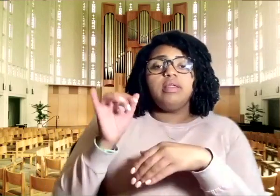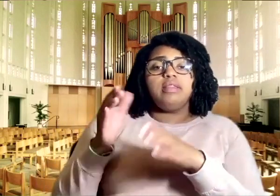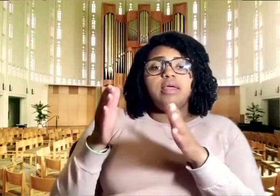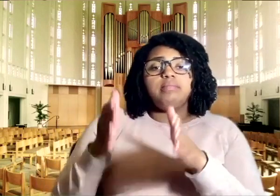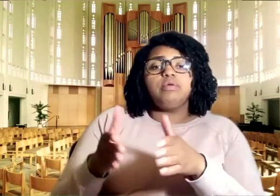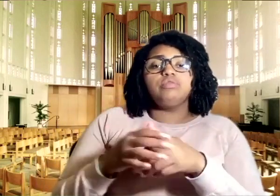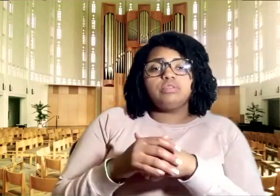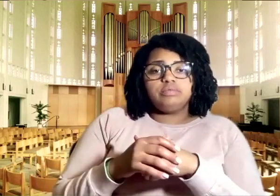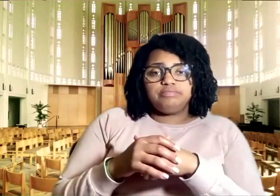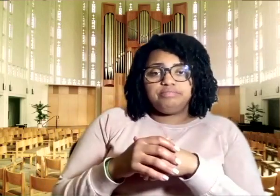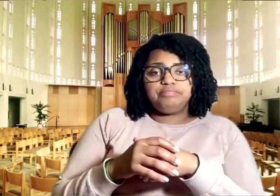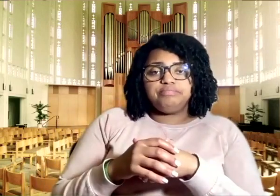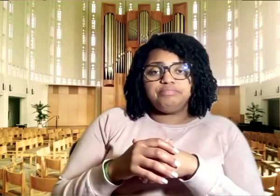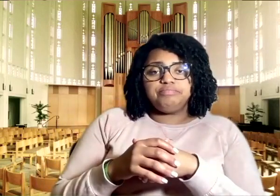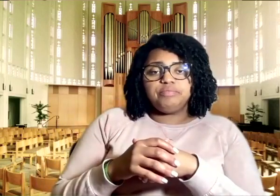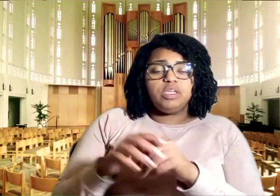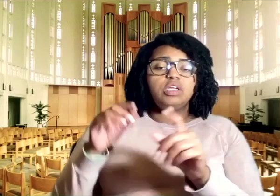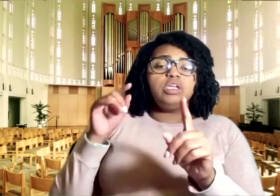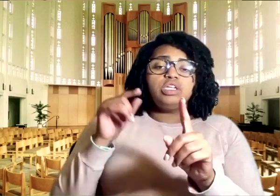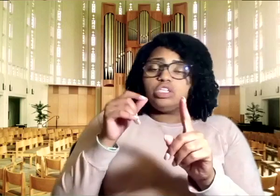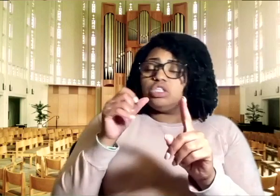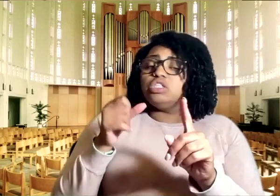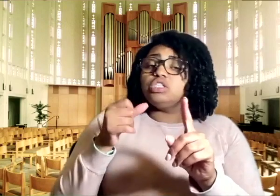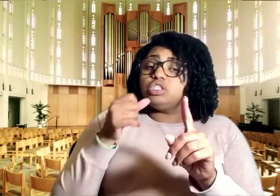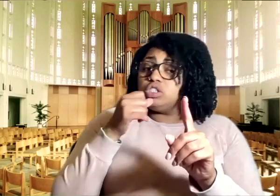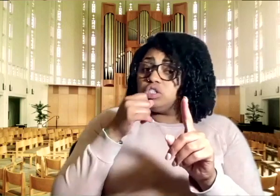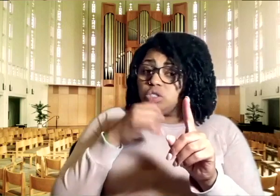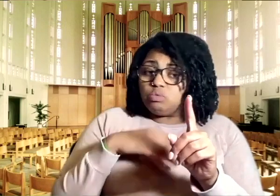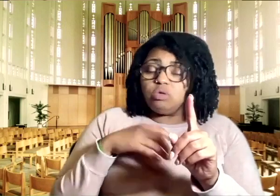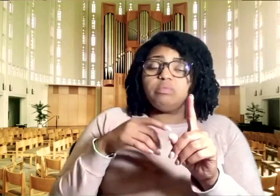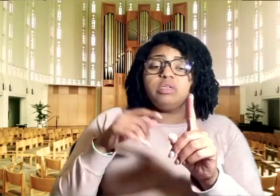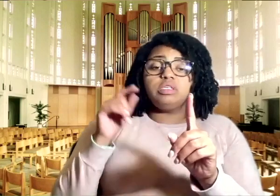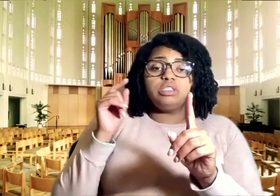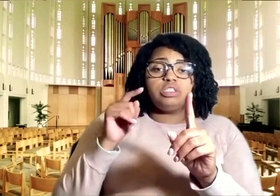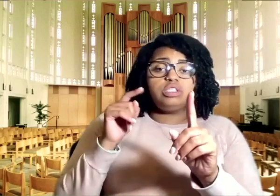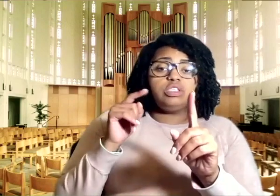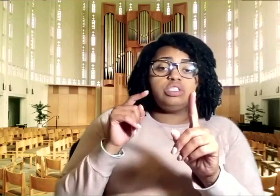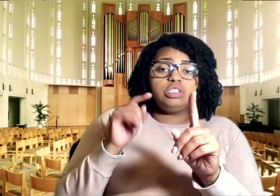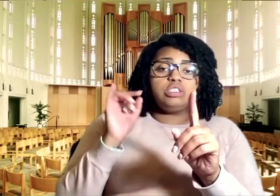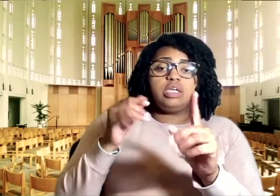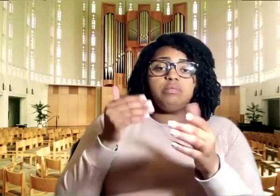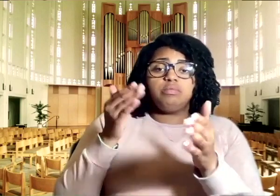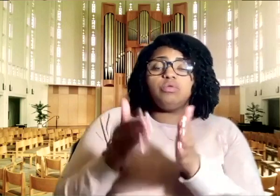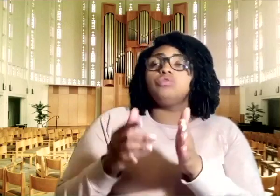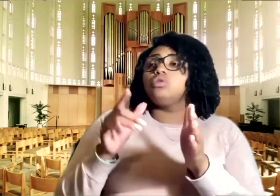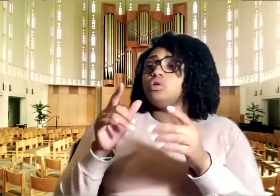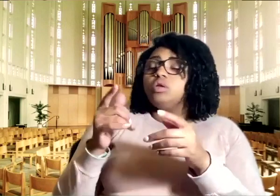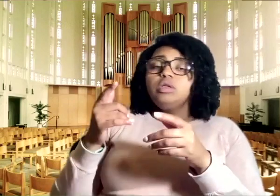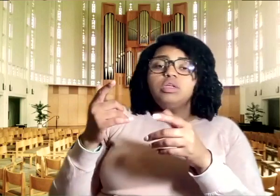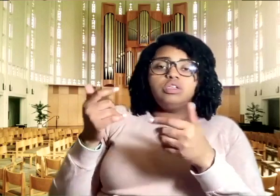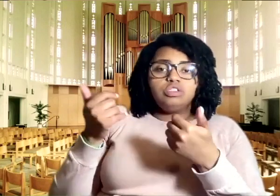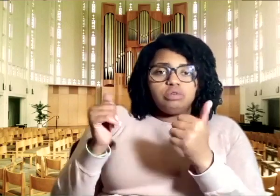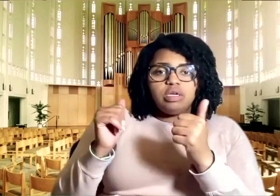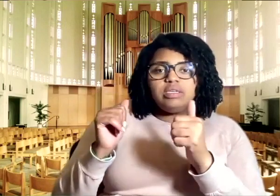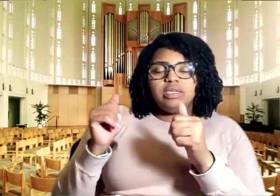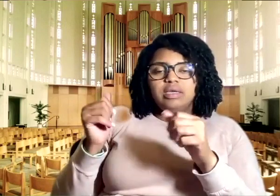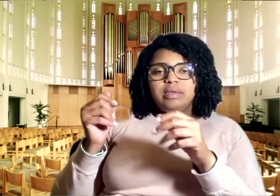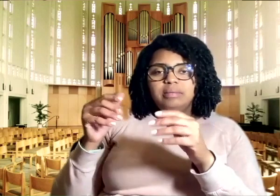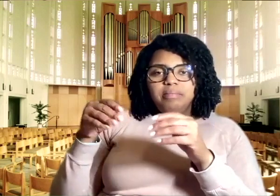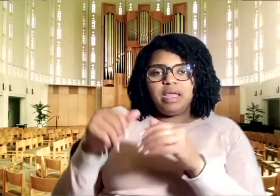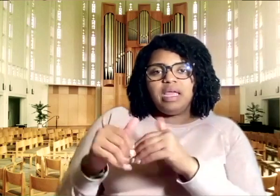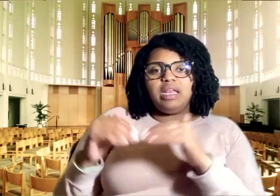She's the woman who still can't get anywhere close to pay equity, even though she works twice as